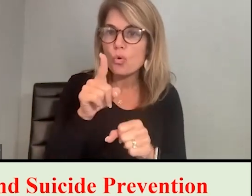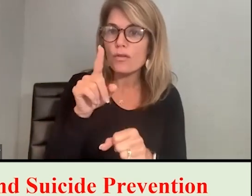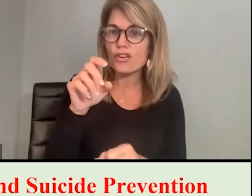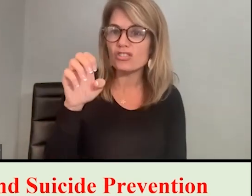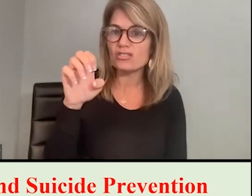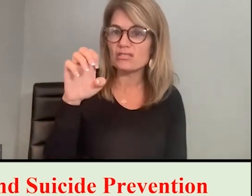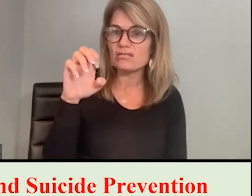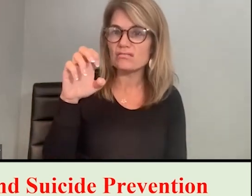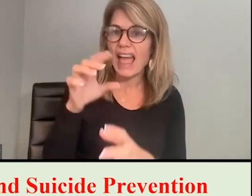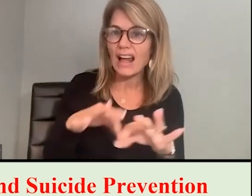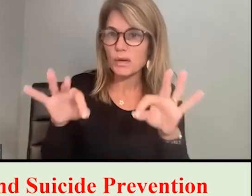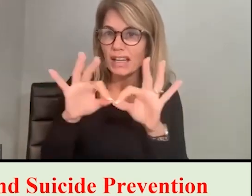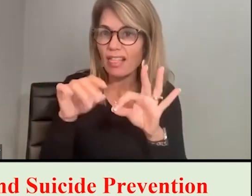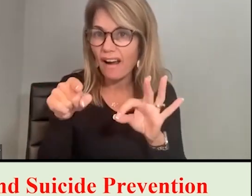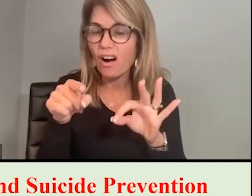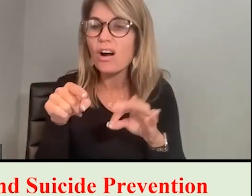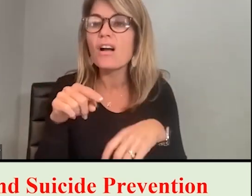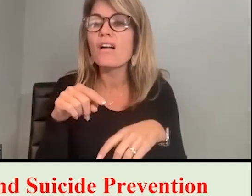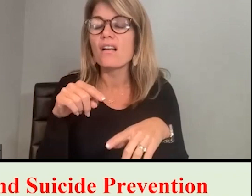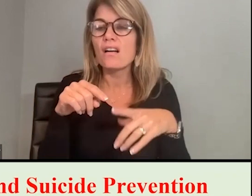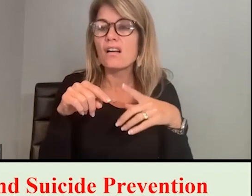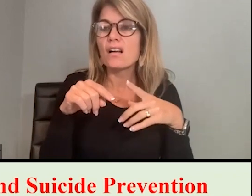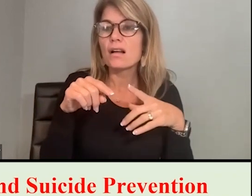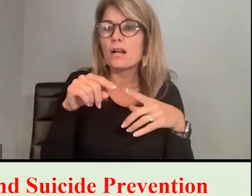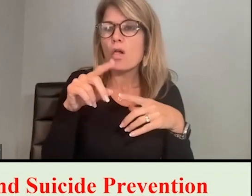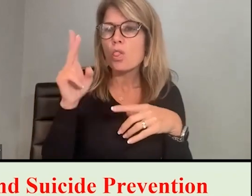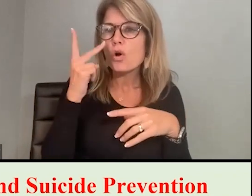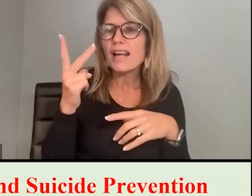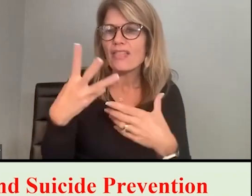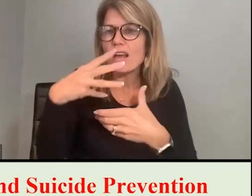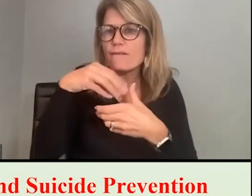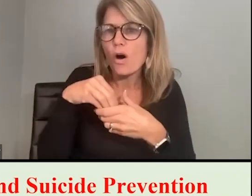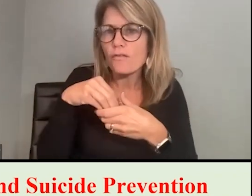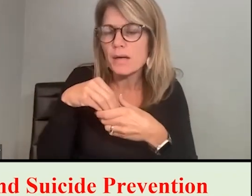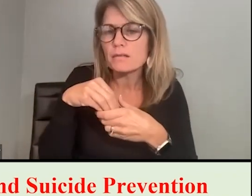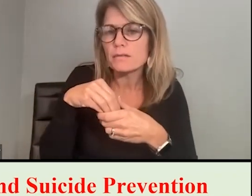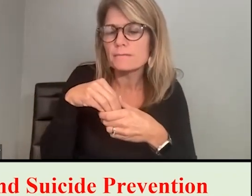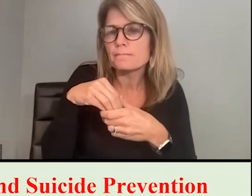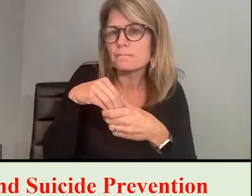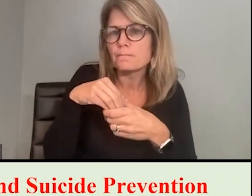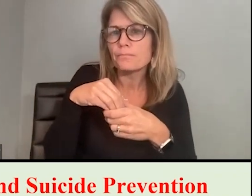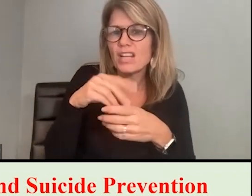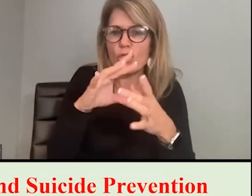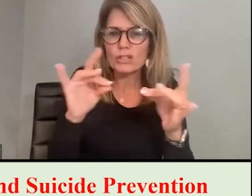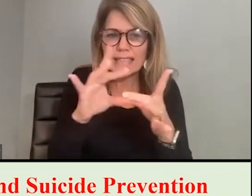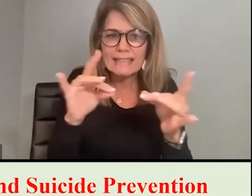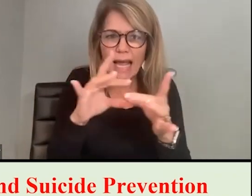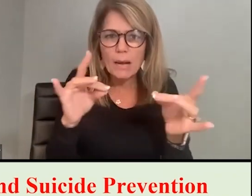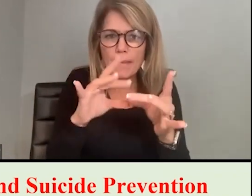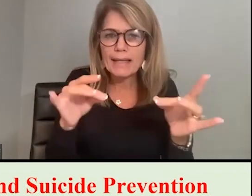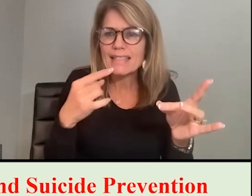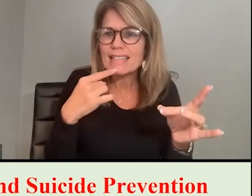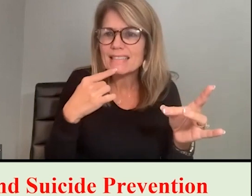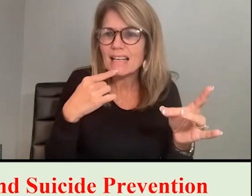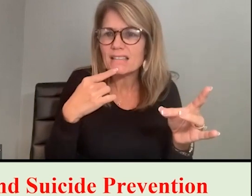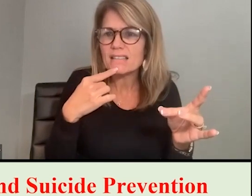was one of the ones that looked at it from involvement because, you know, there's the statement that says,